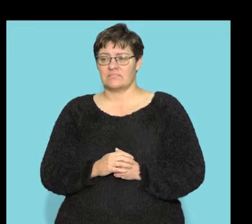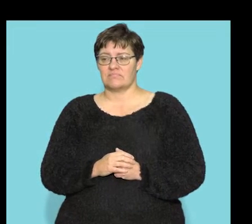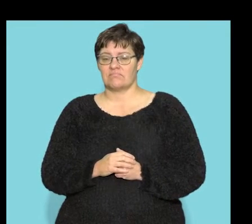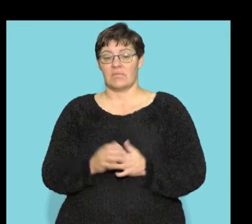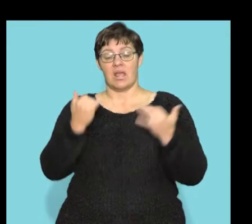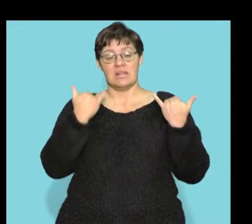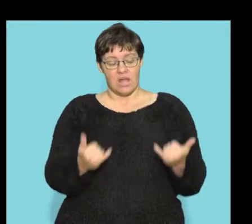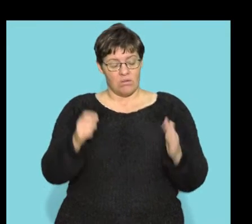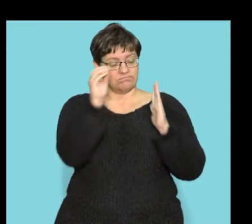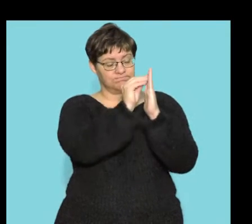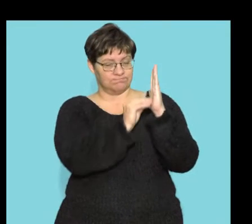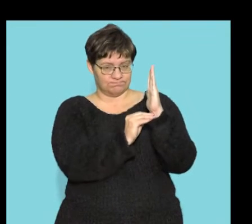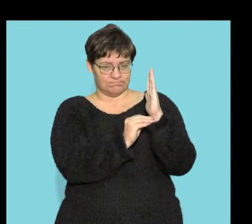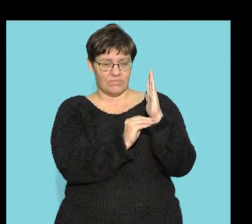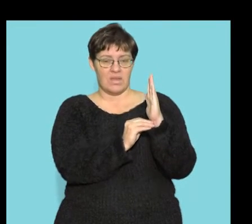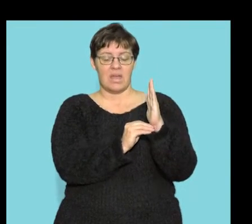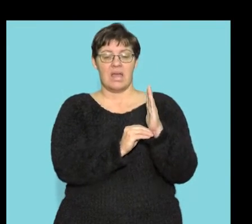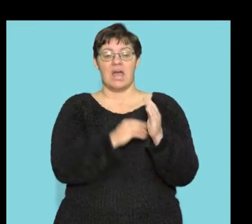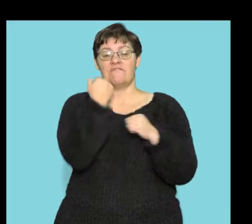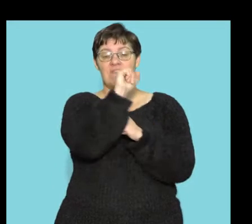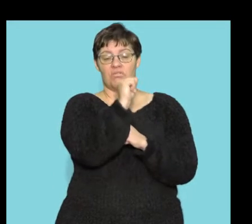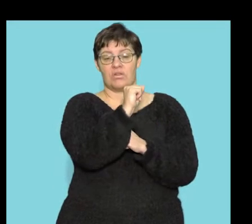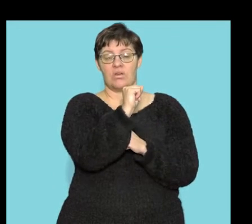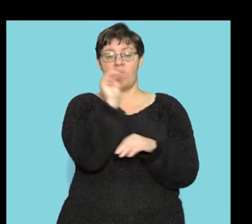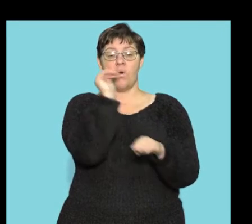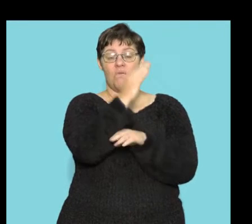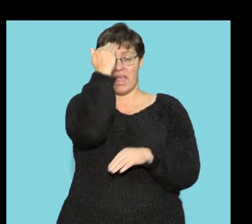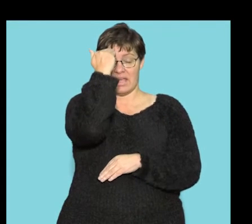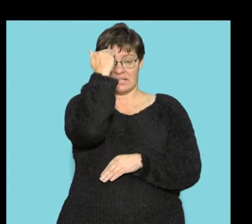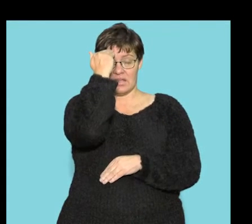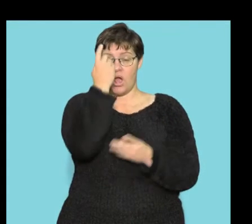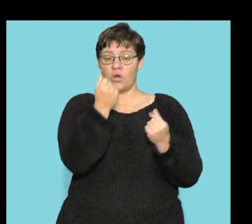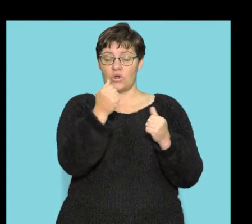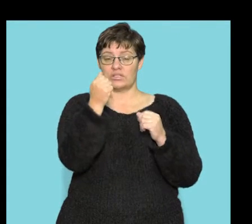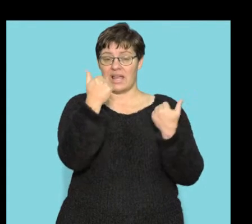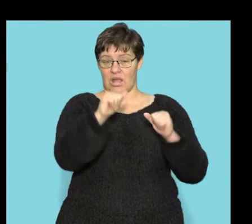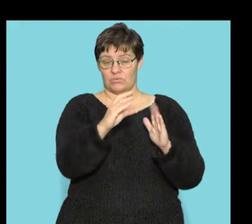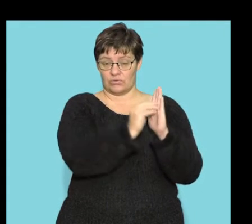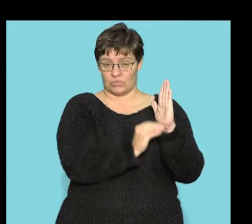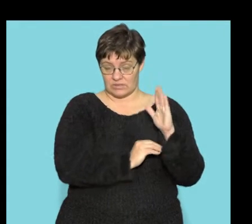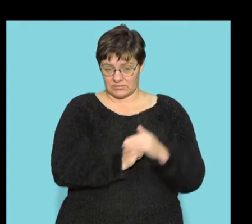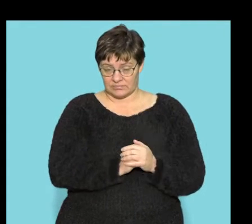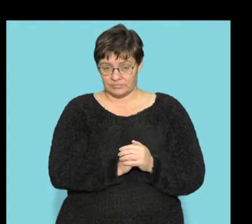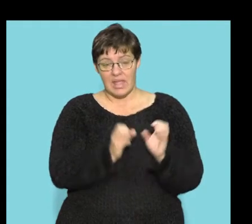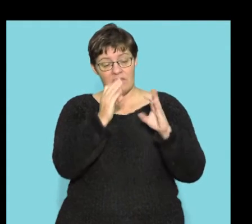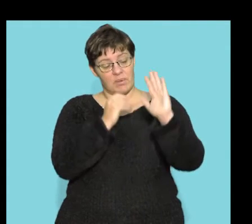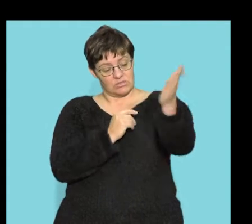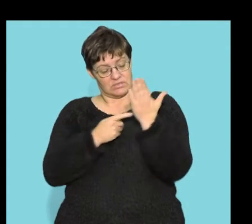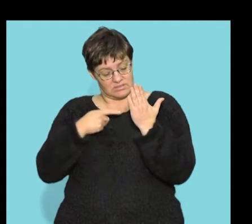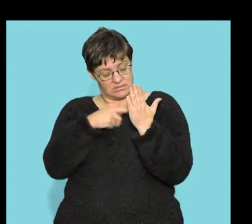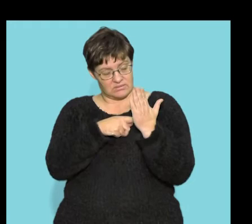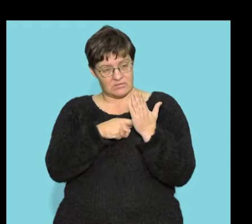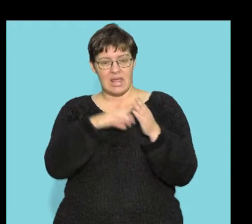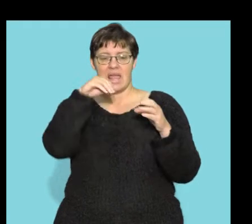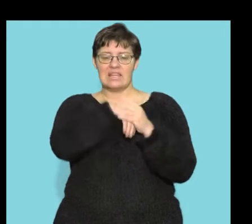We now have to complete the factory overheads cost account note. This is the information that we have. We have